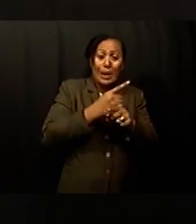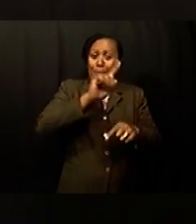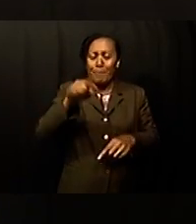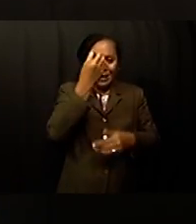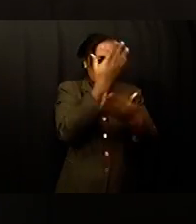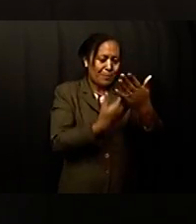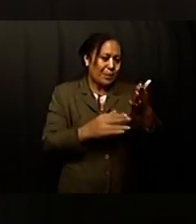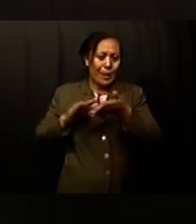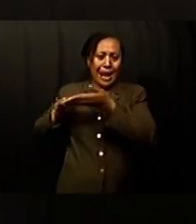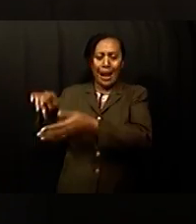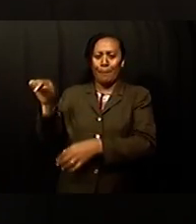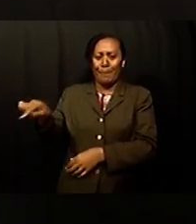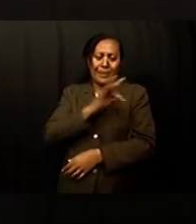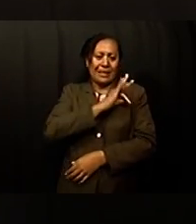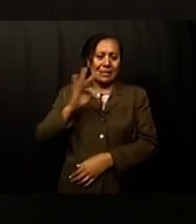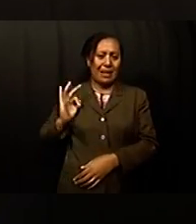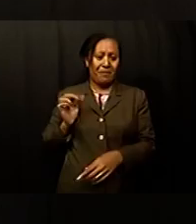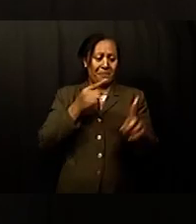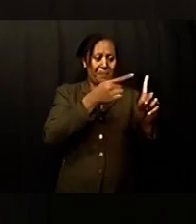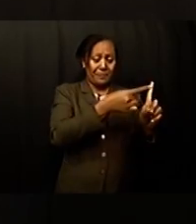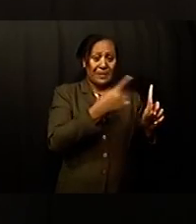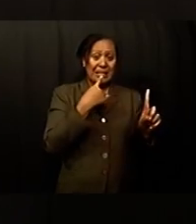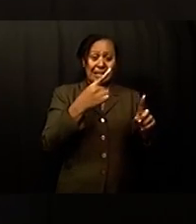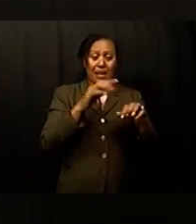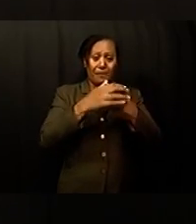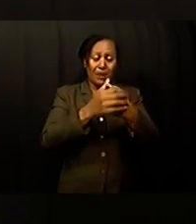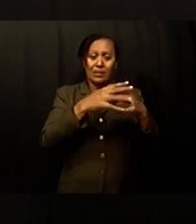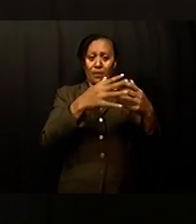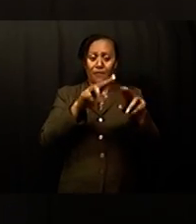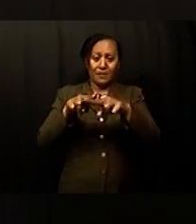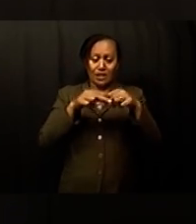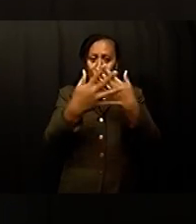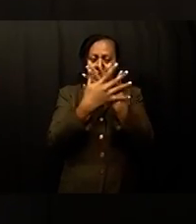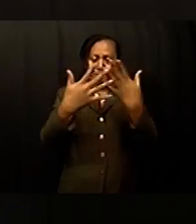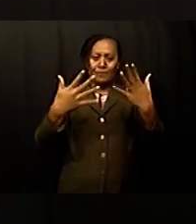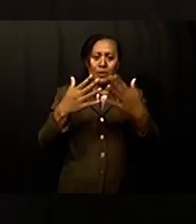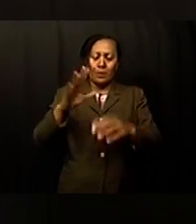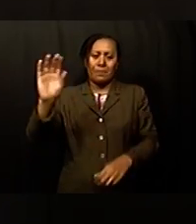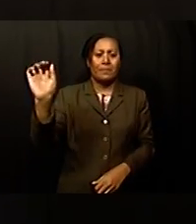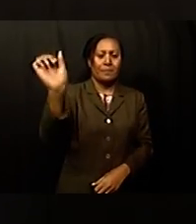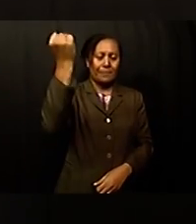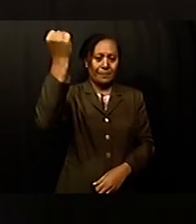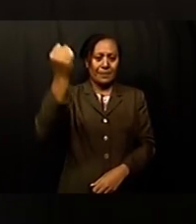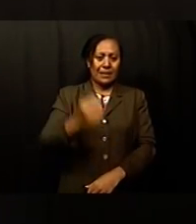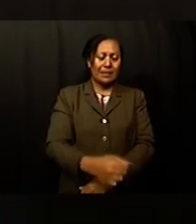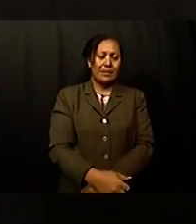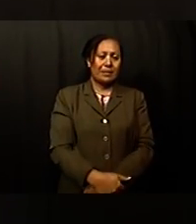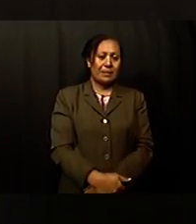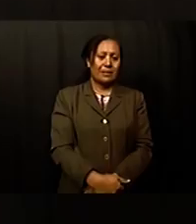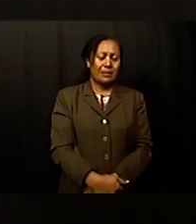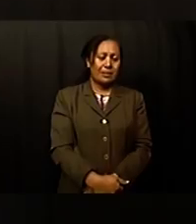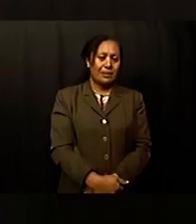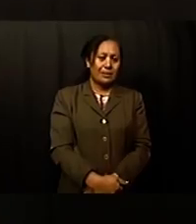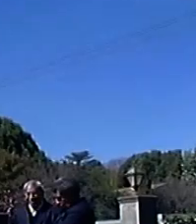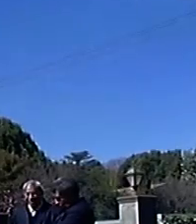will help the mission staff. Mr. Saladakau said the Friends of Fiji network really kicked in to make the mission opening a